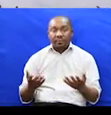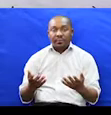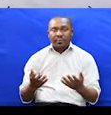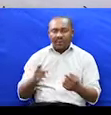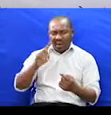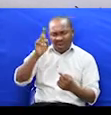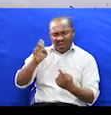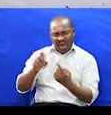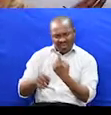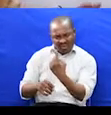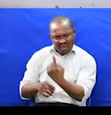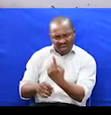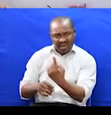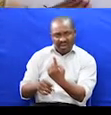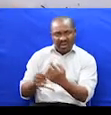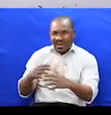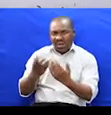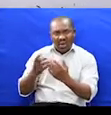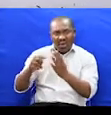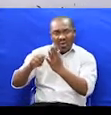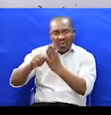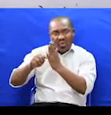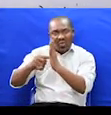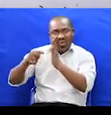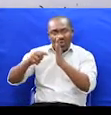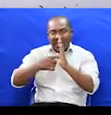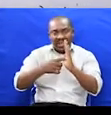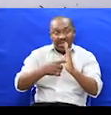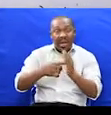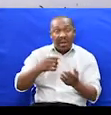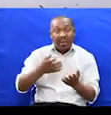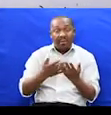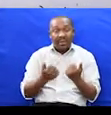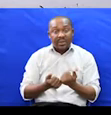Why it is 1? No unit, even though we have said that it